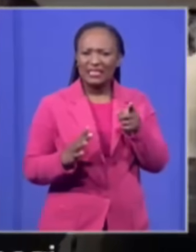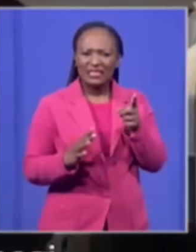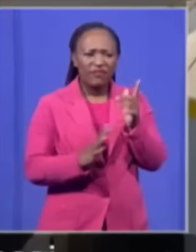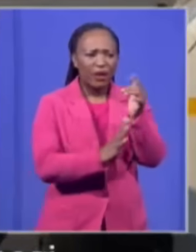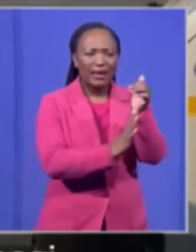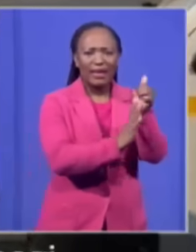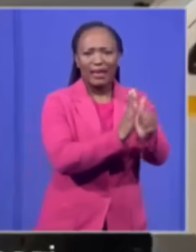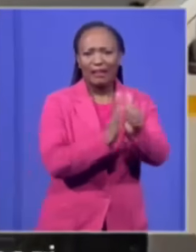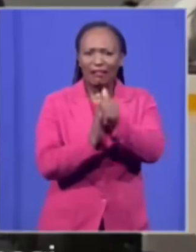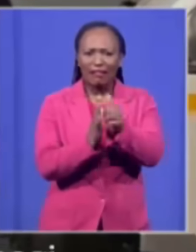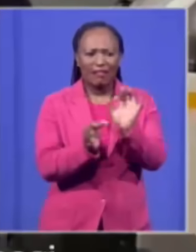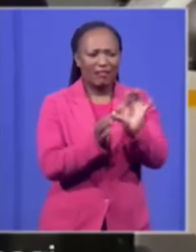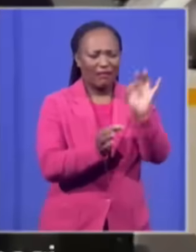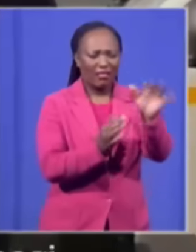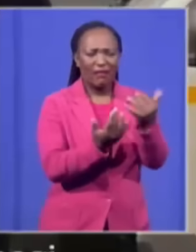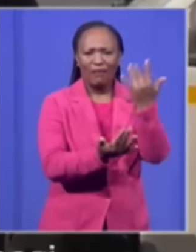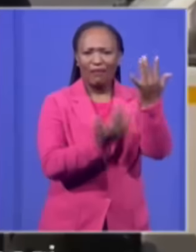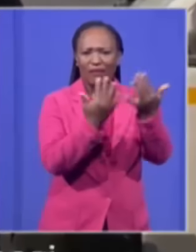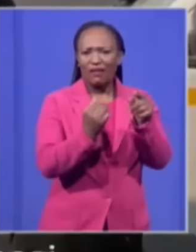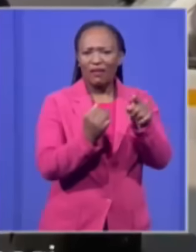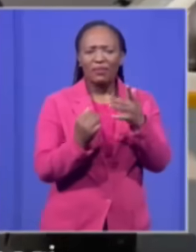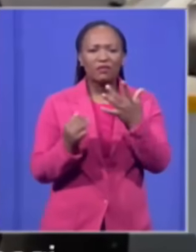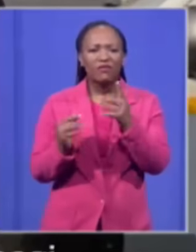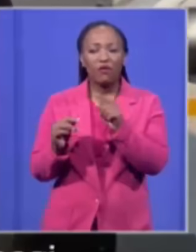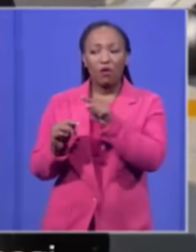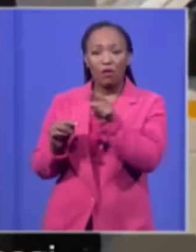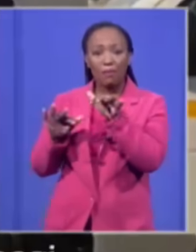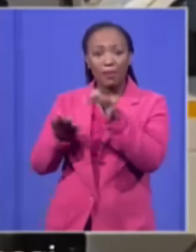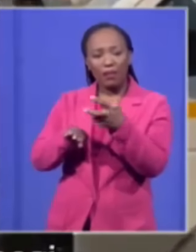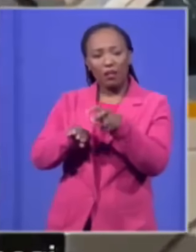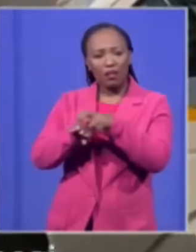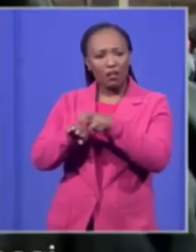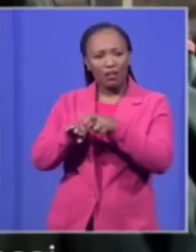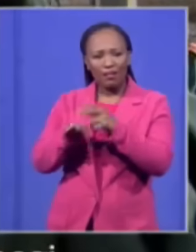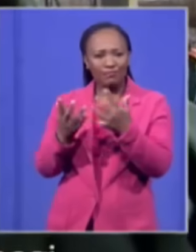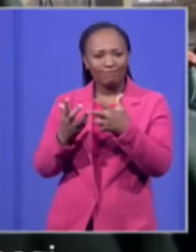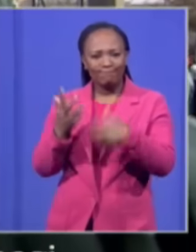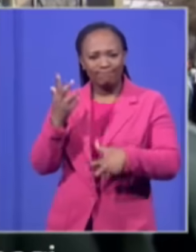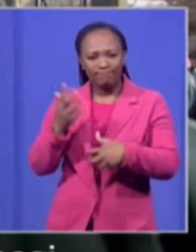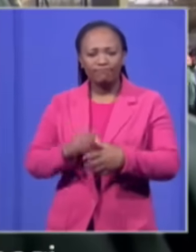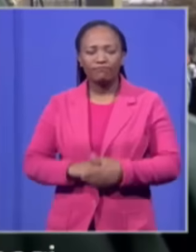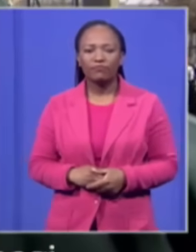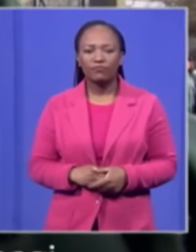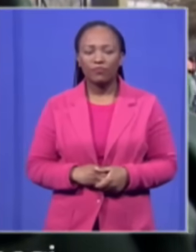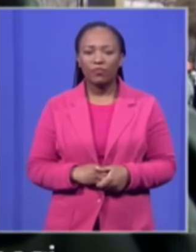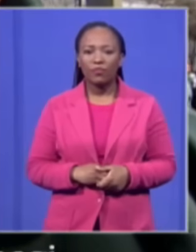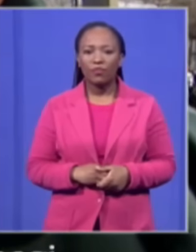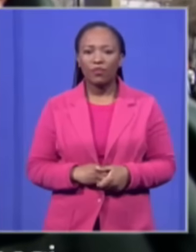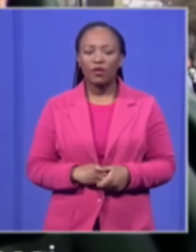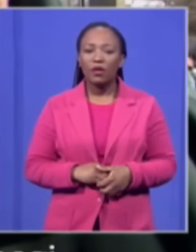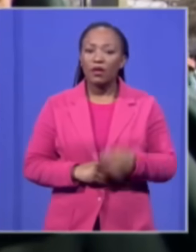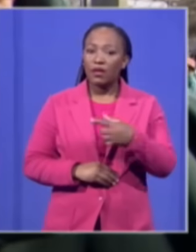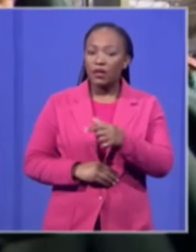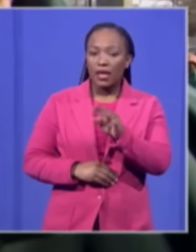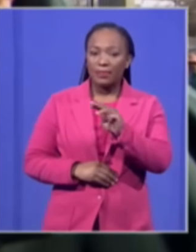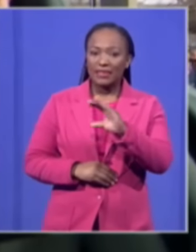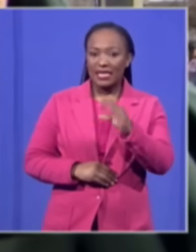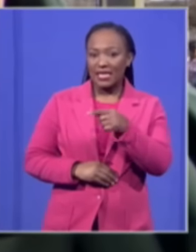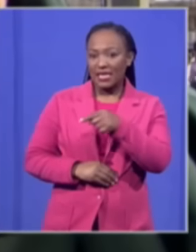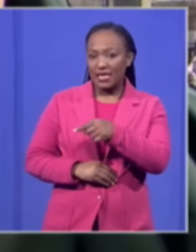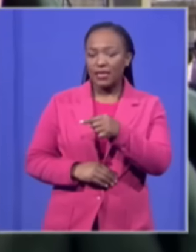go lwela dikgatlhego tsa bapagami. The MEC has come up with a mechanism. The crisis committee that meets the